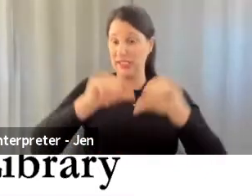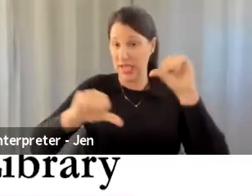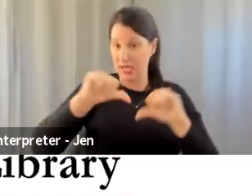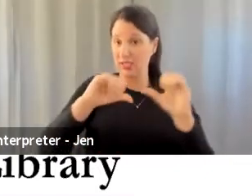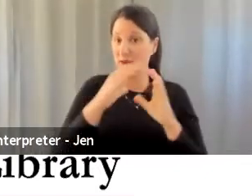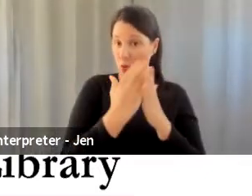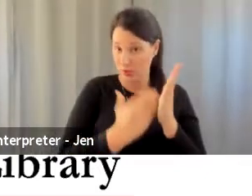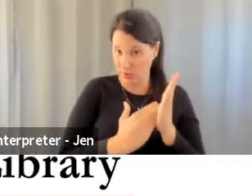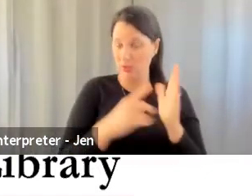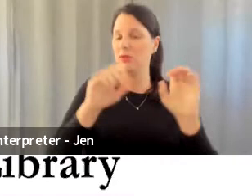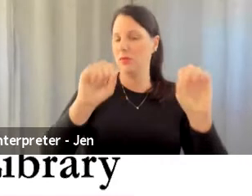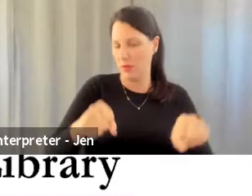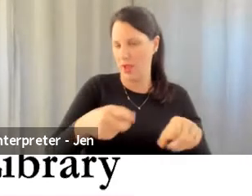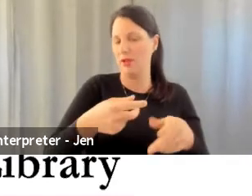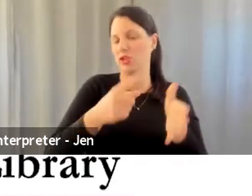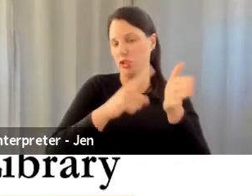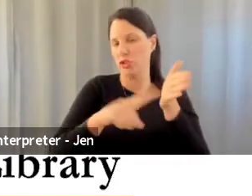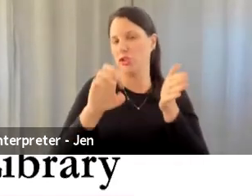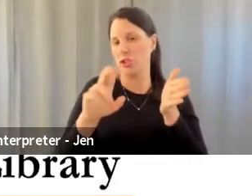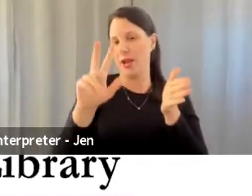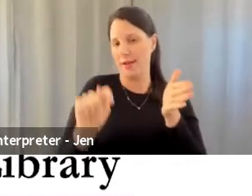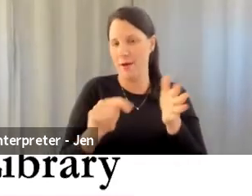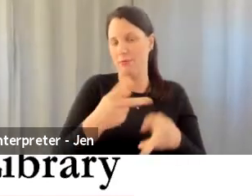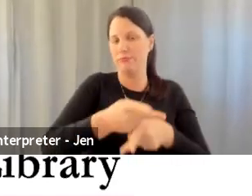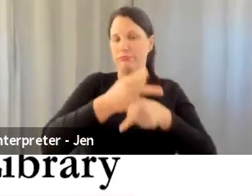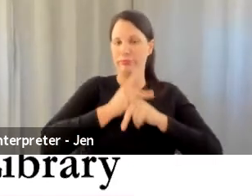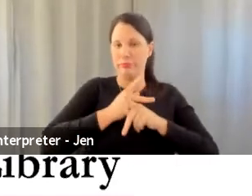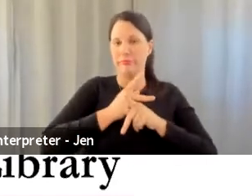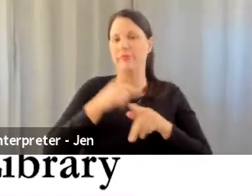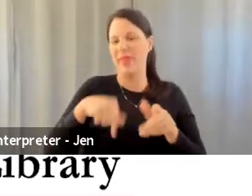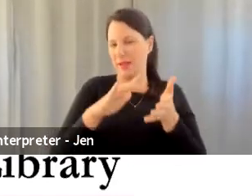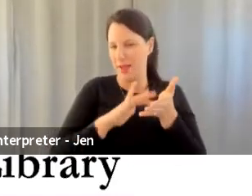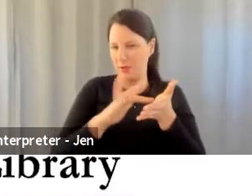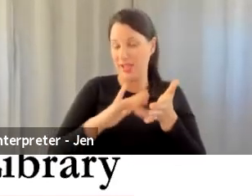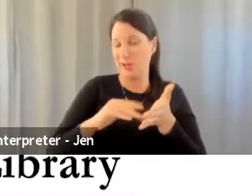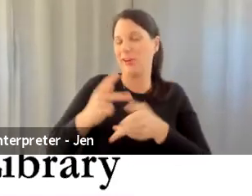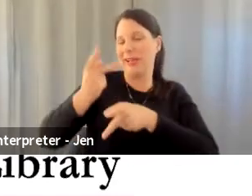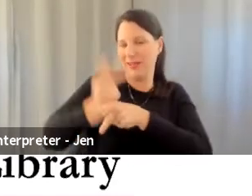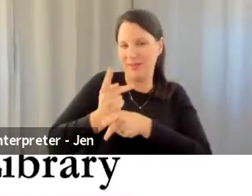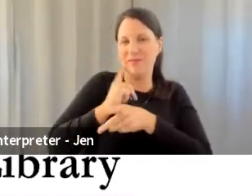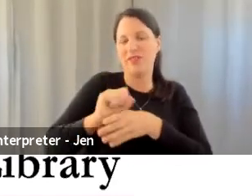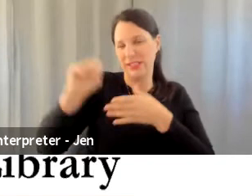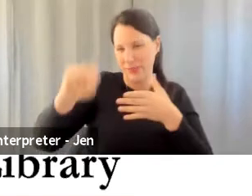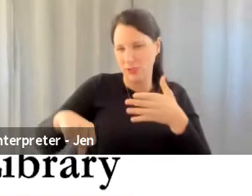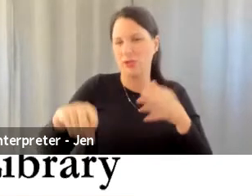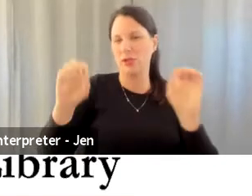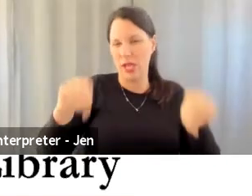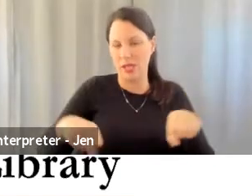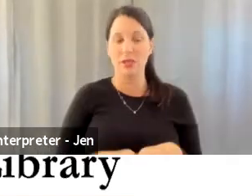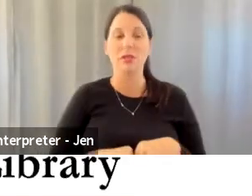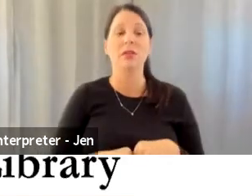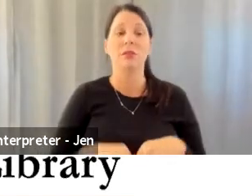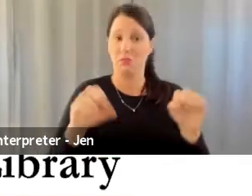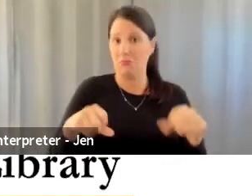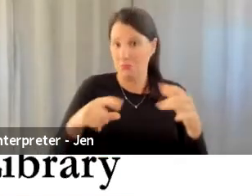eligible to check out a graphing calculator for the entire semester, and you can start doing that now. We also have